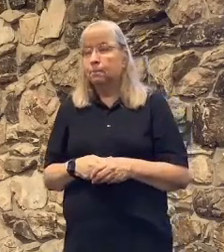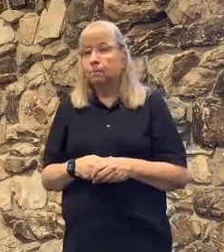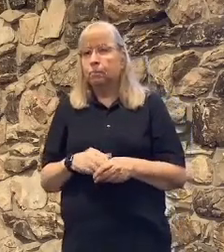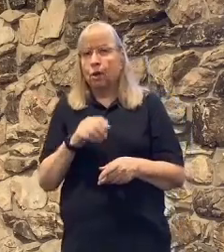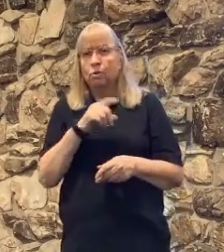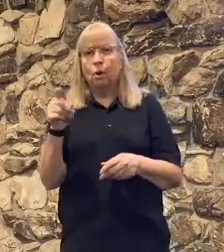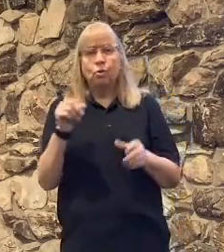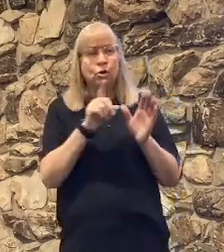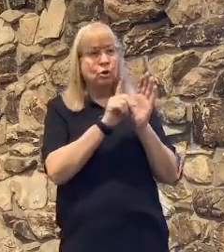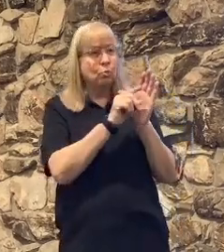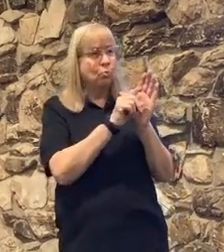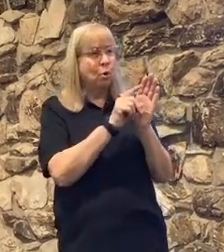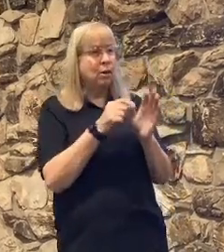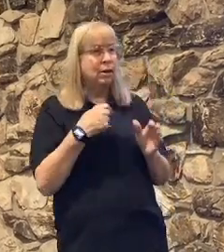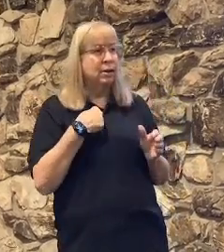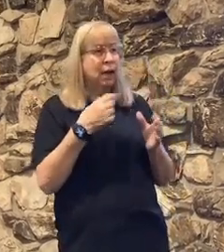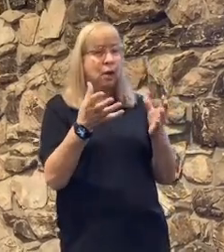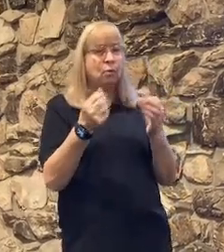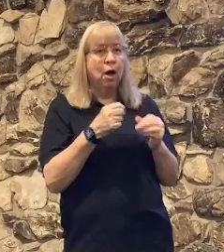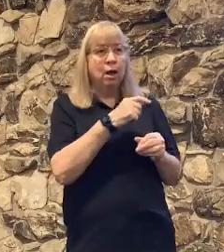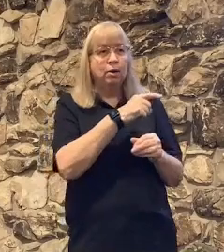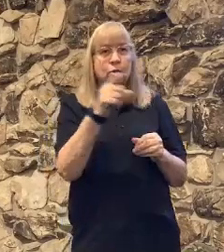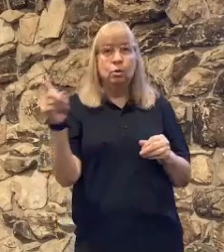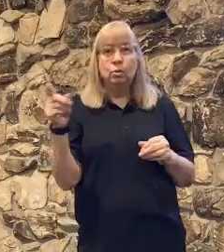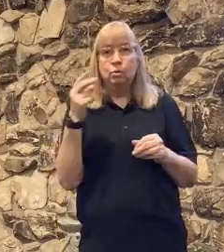those are the moments I want you to look for.